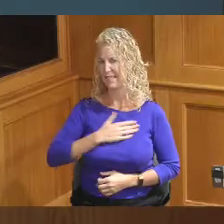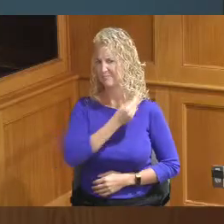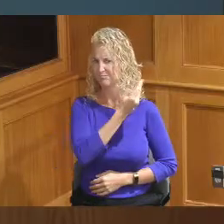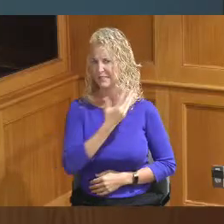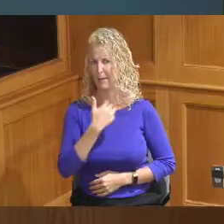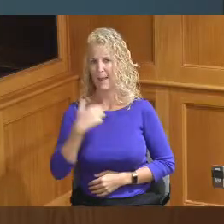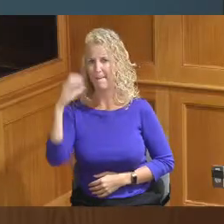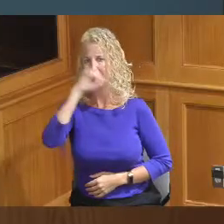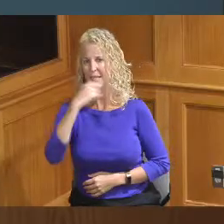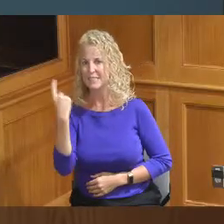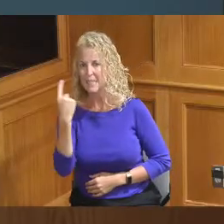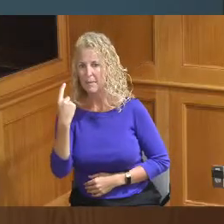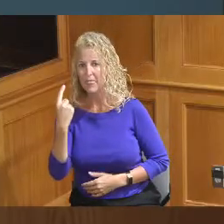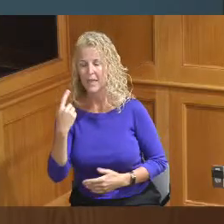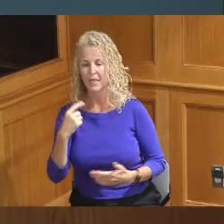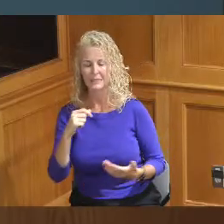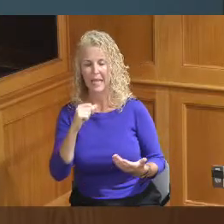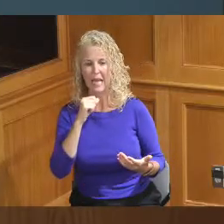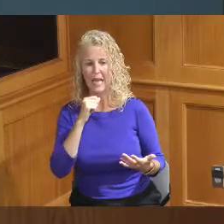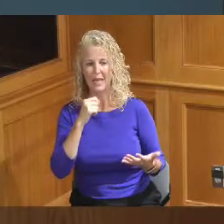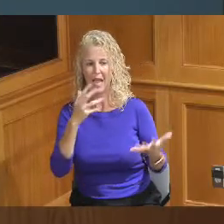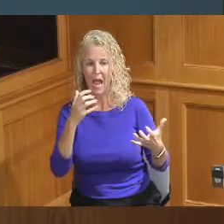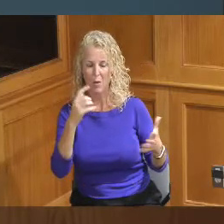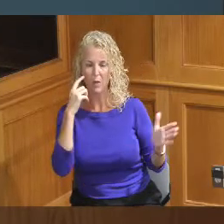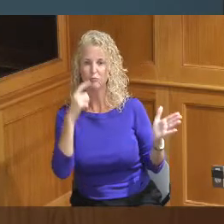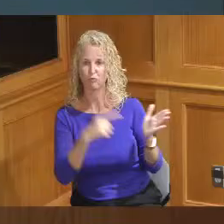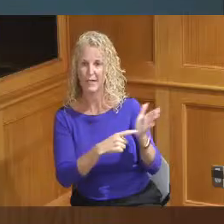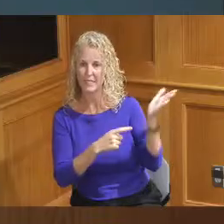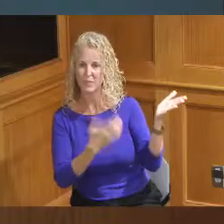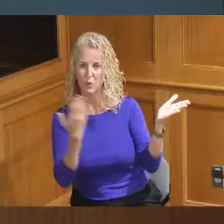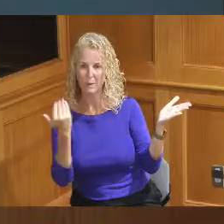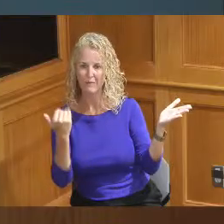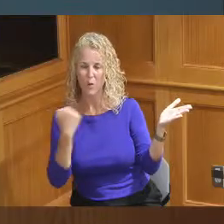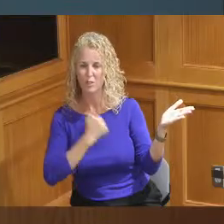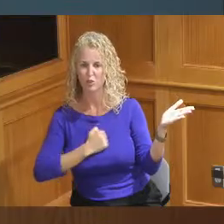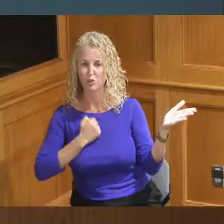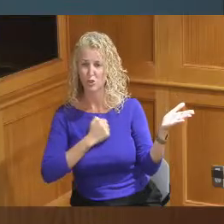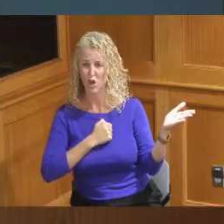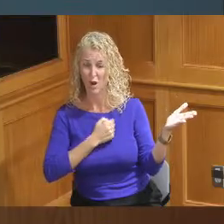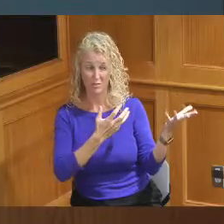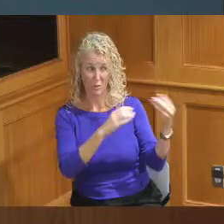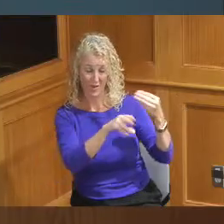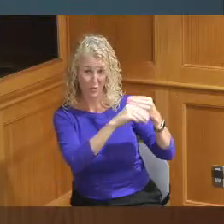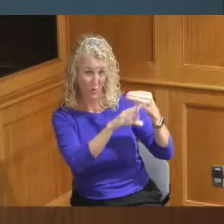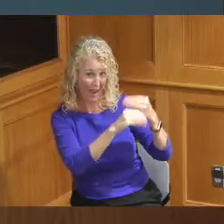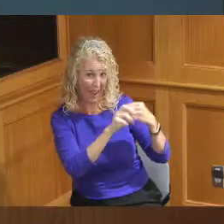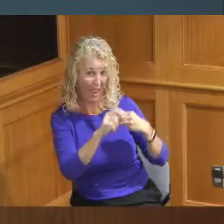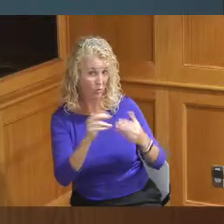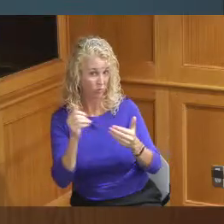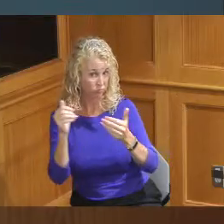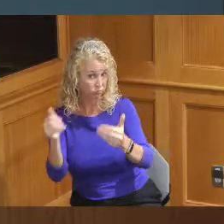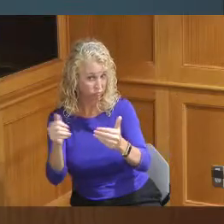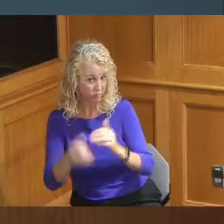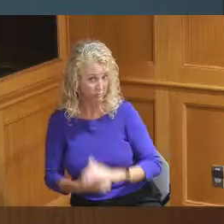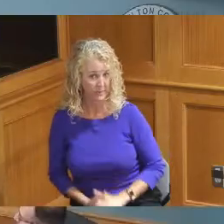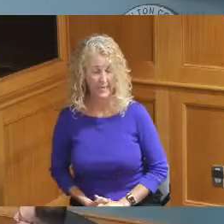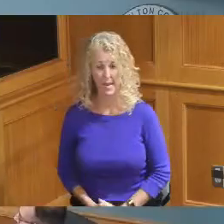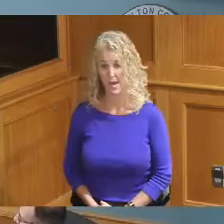there's anything you would like to add. I didn't mean to not recognize you earlier. If you do have anything, or shall we move on?